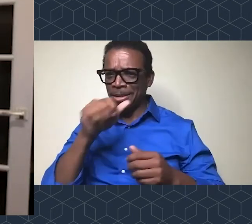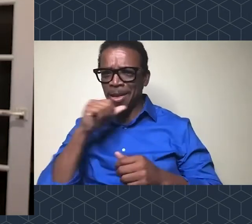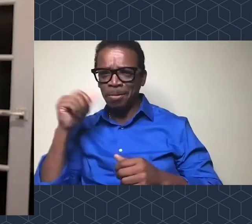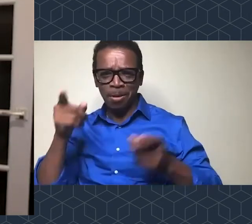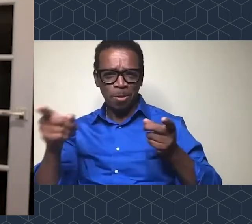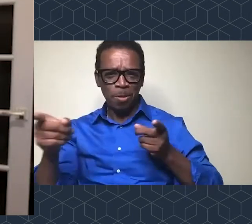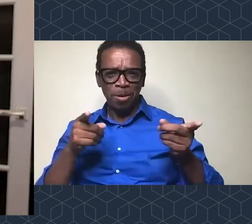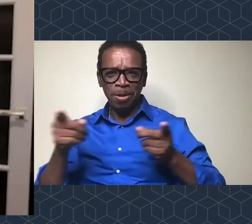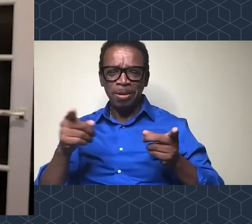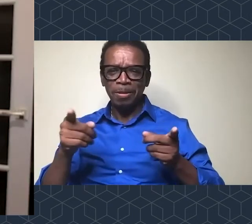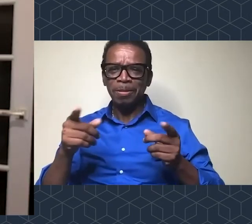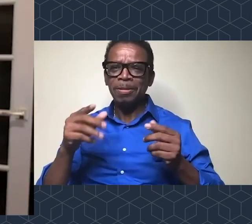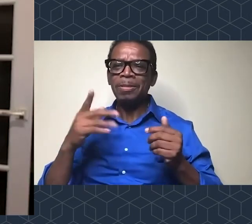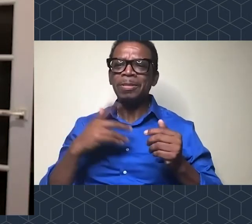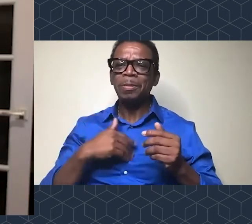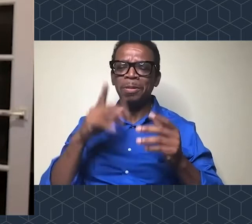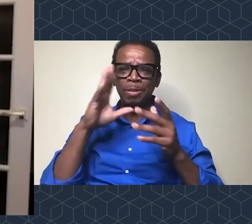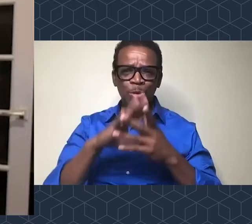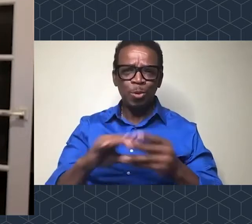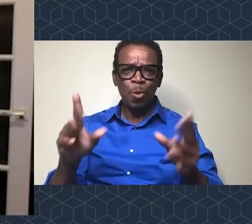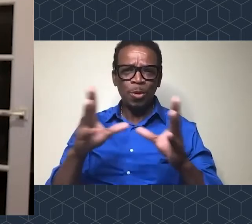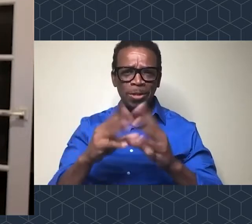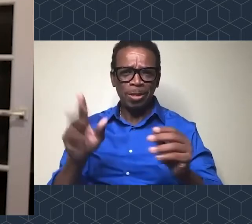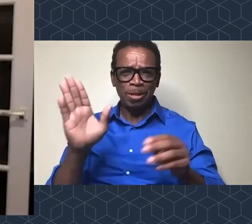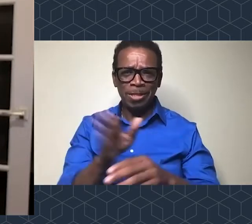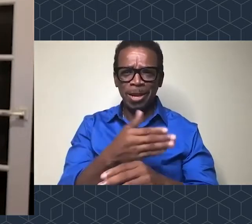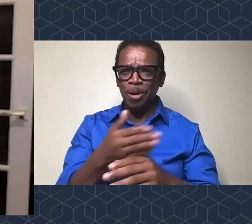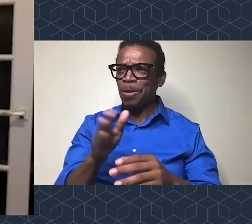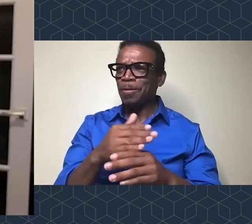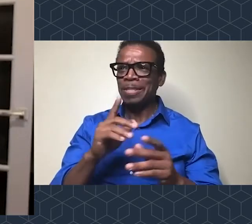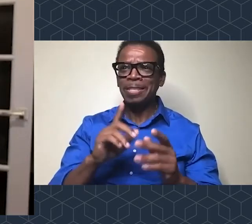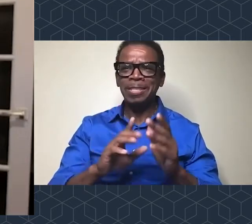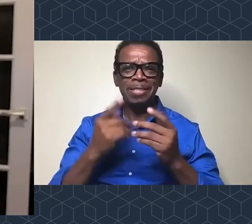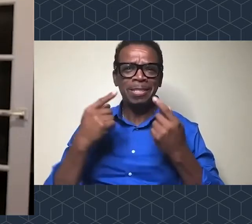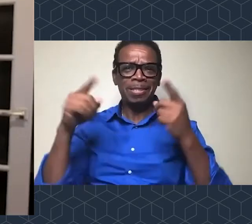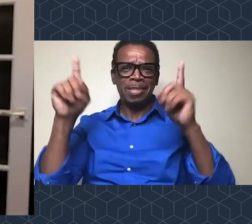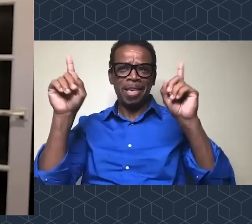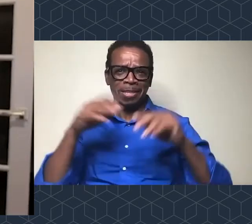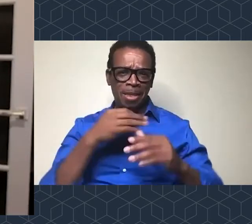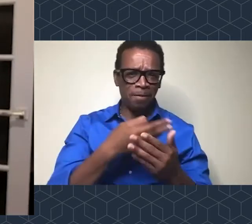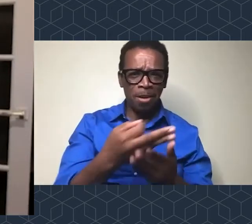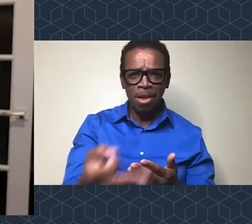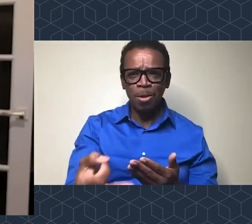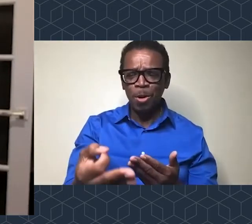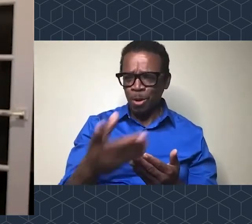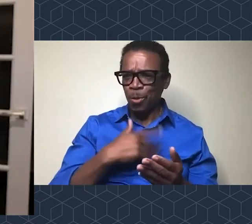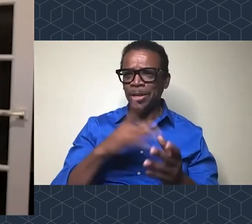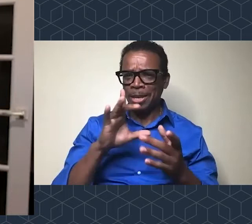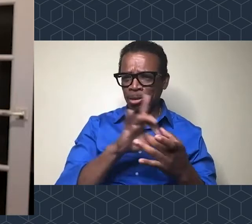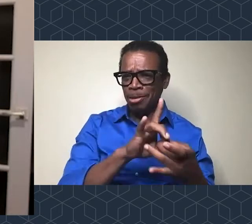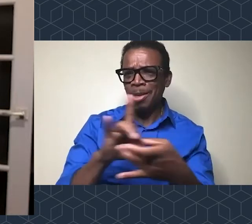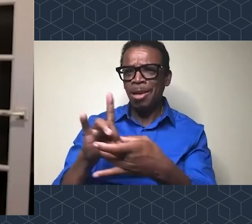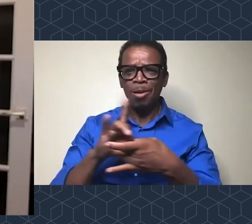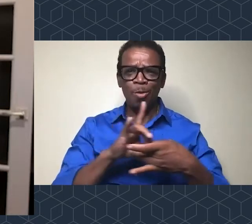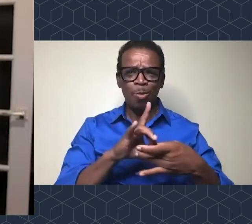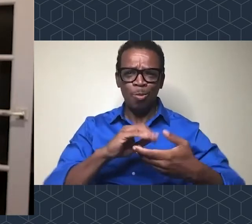When these when these shared when these those shared stories of success and failure, when we tell them, it allows us to relate